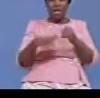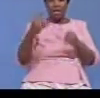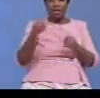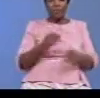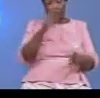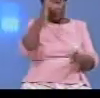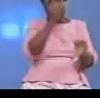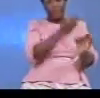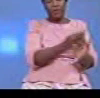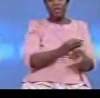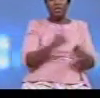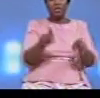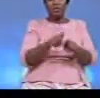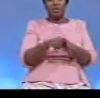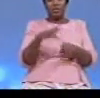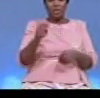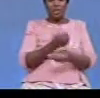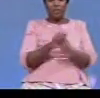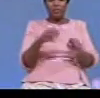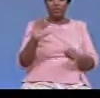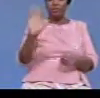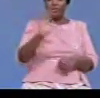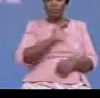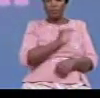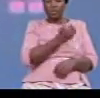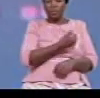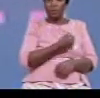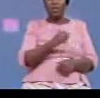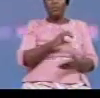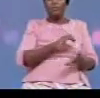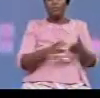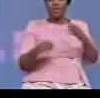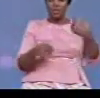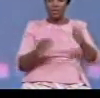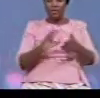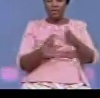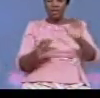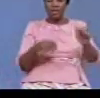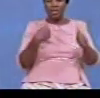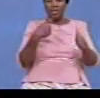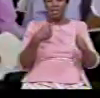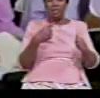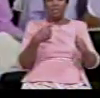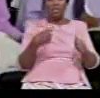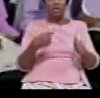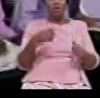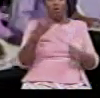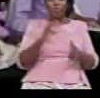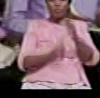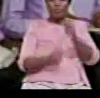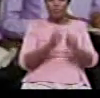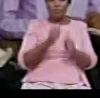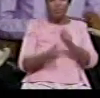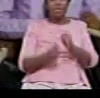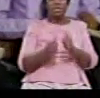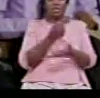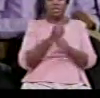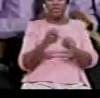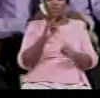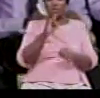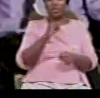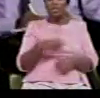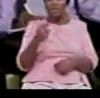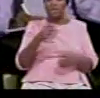the salvation of your soul. In verse 10, it says, of which salvation, the salvation